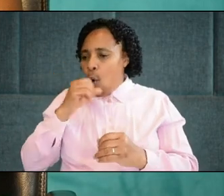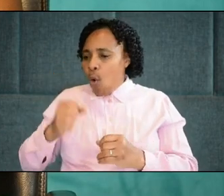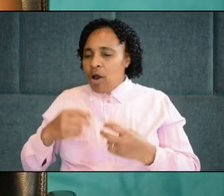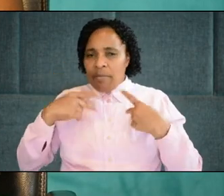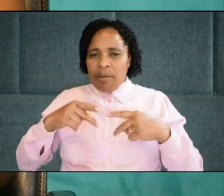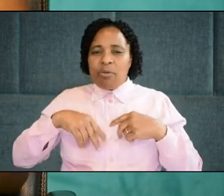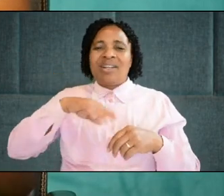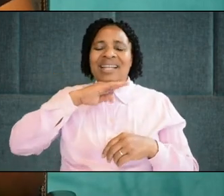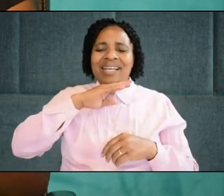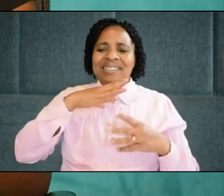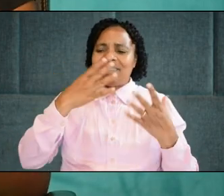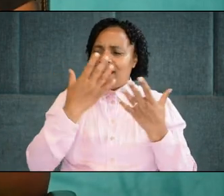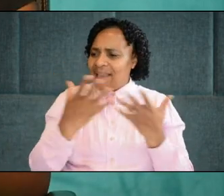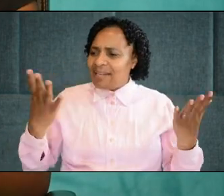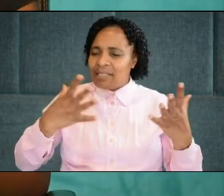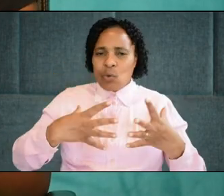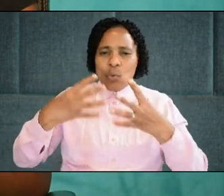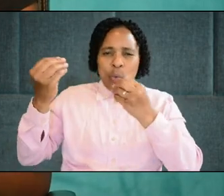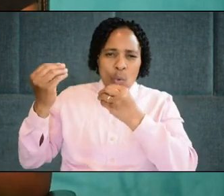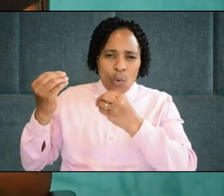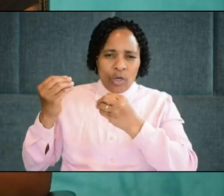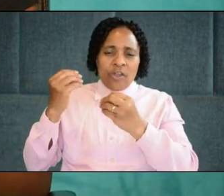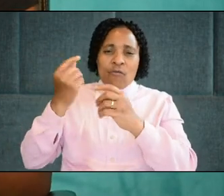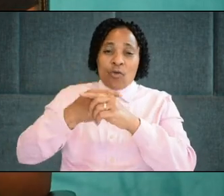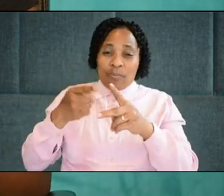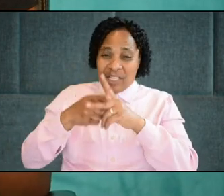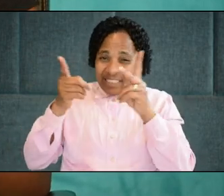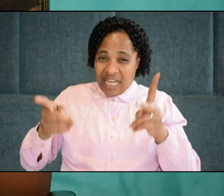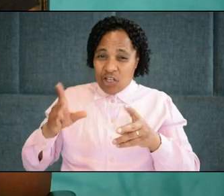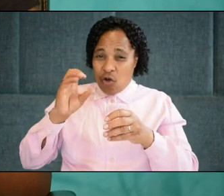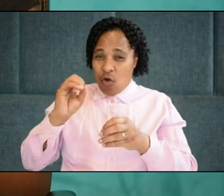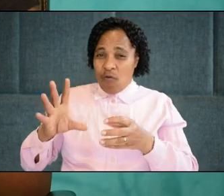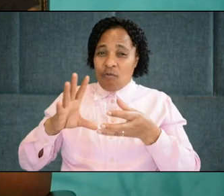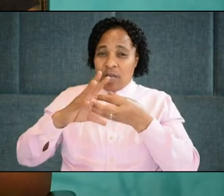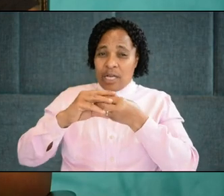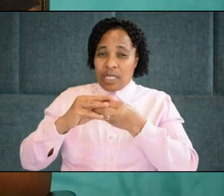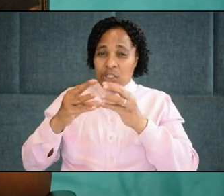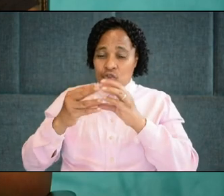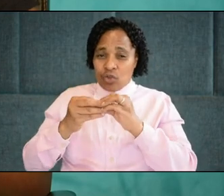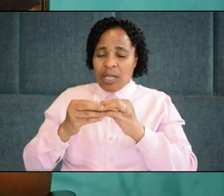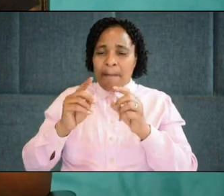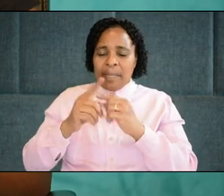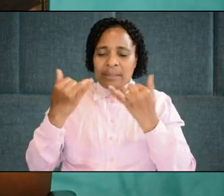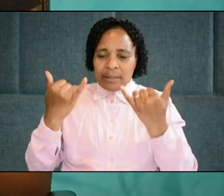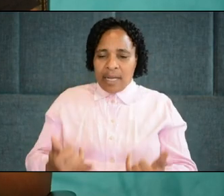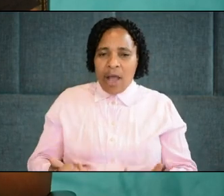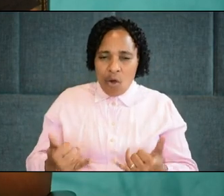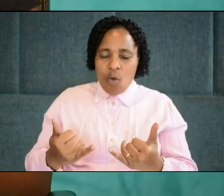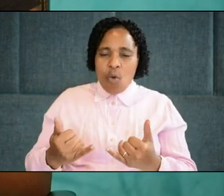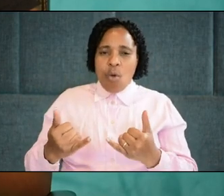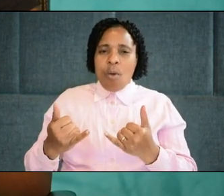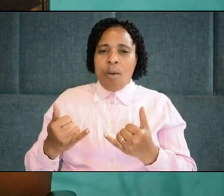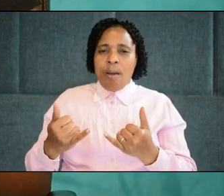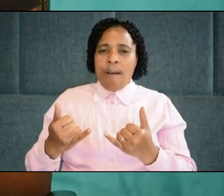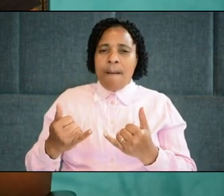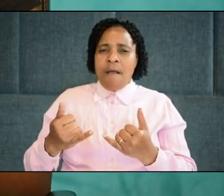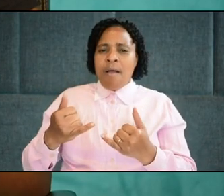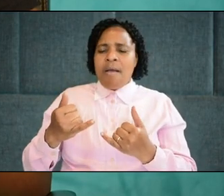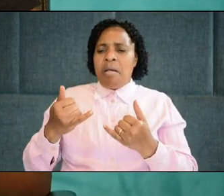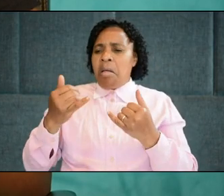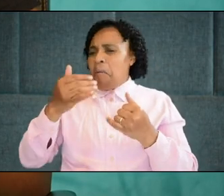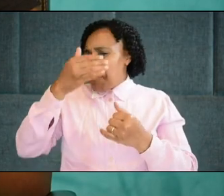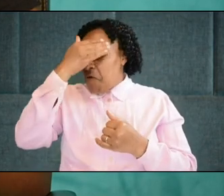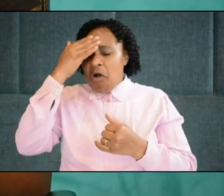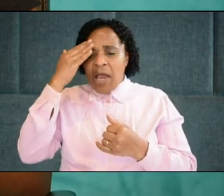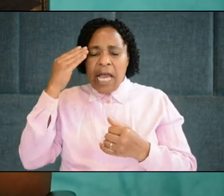on as it has since the beginning of creation. But they did deliberately forget that long